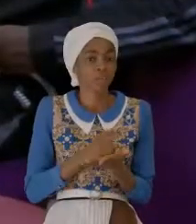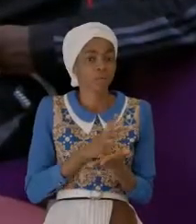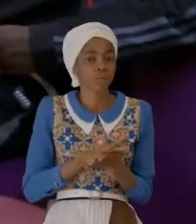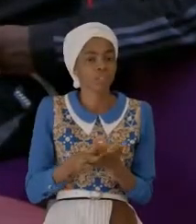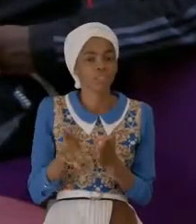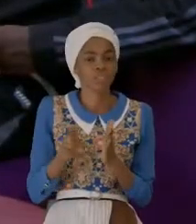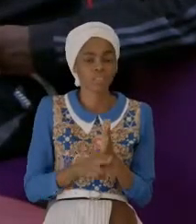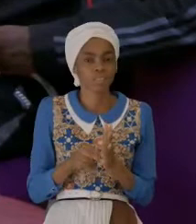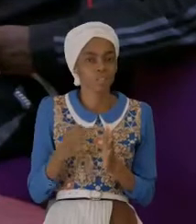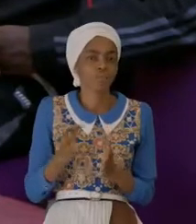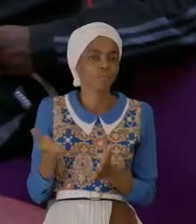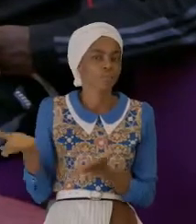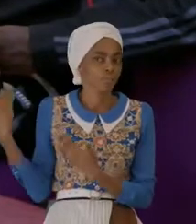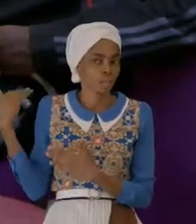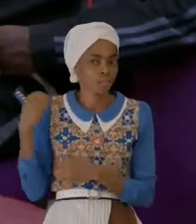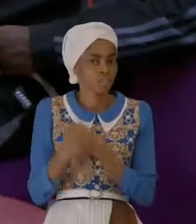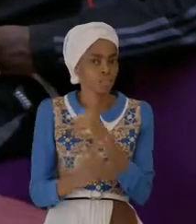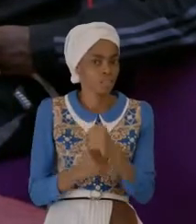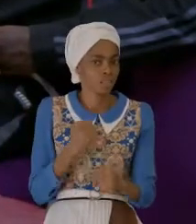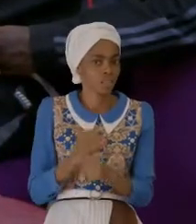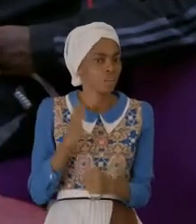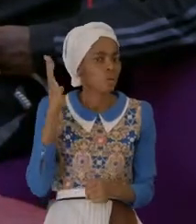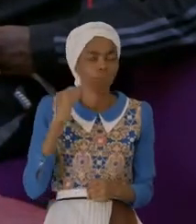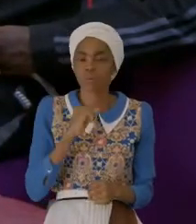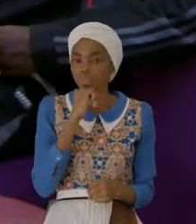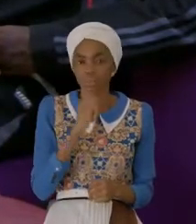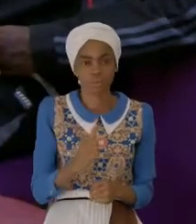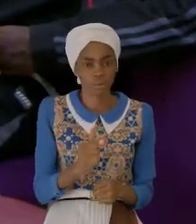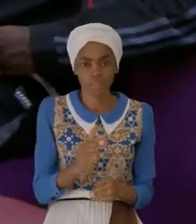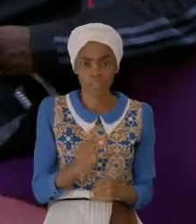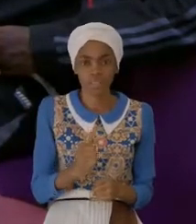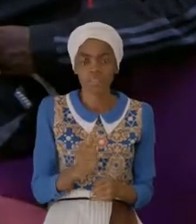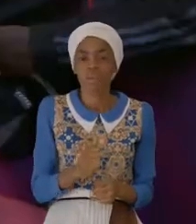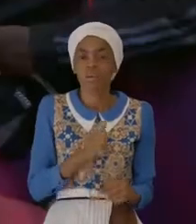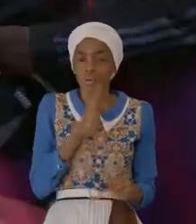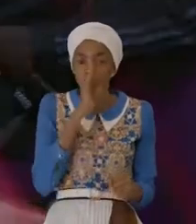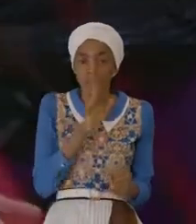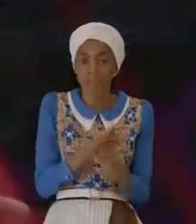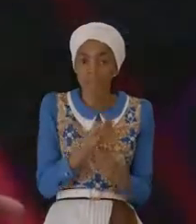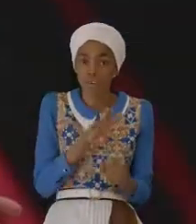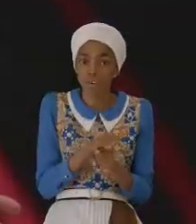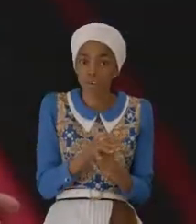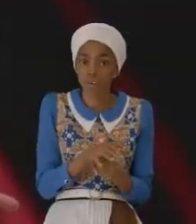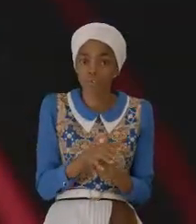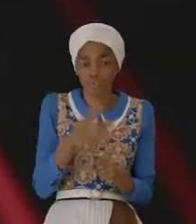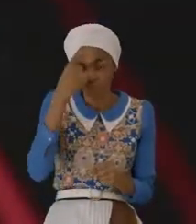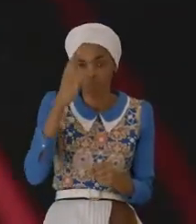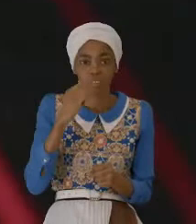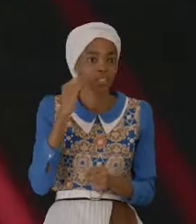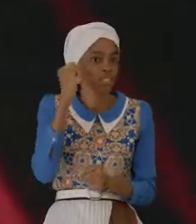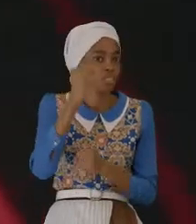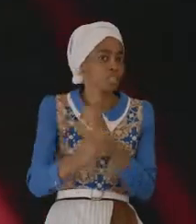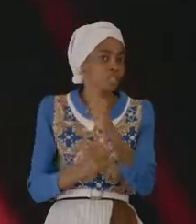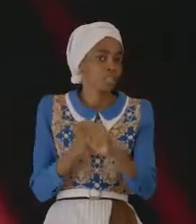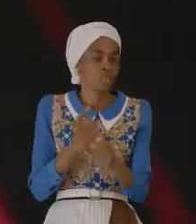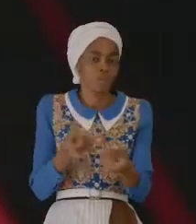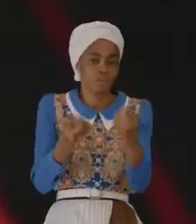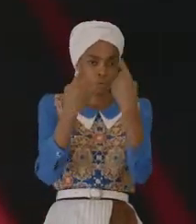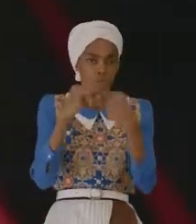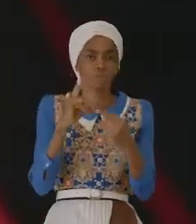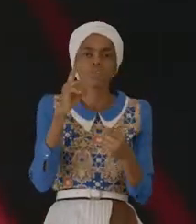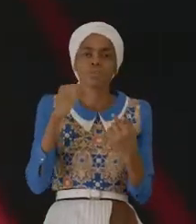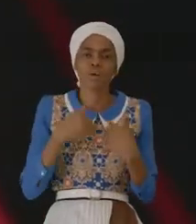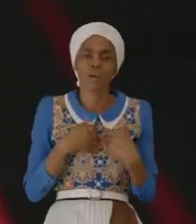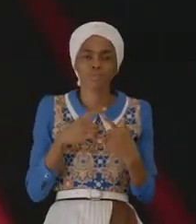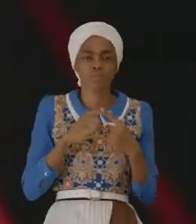of last year will not suffice of the year you're dying you have to continue